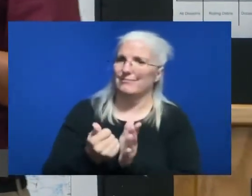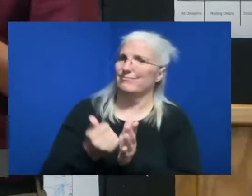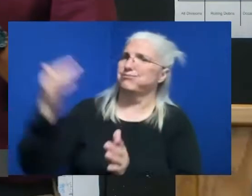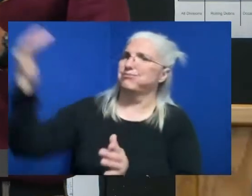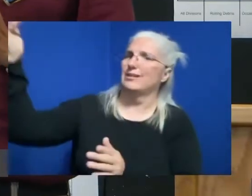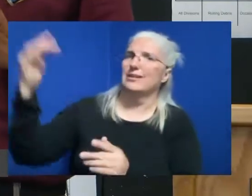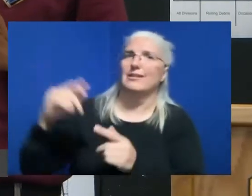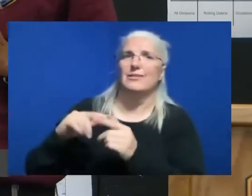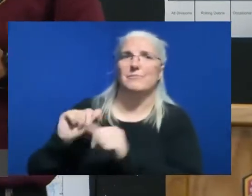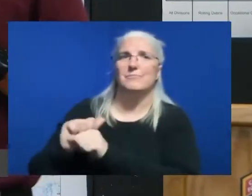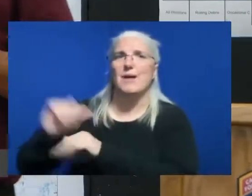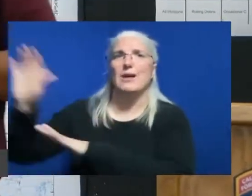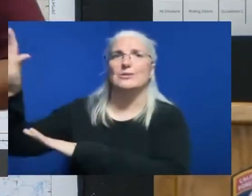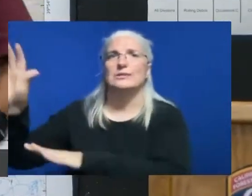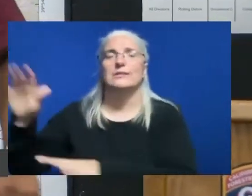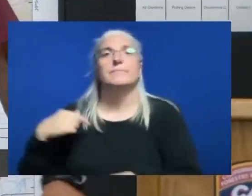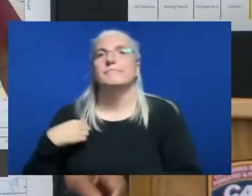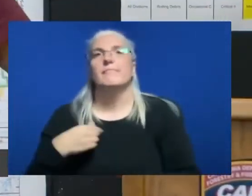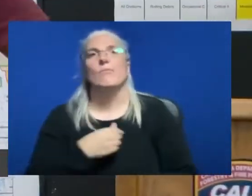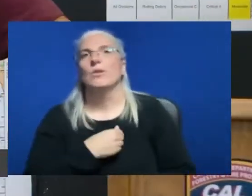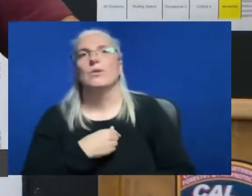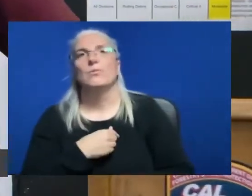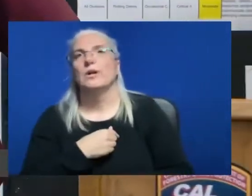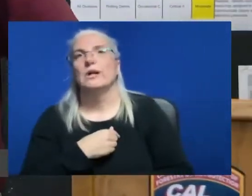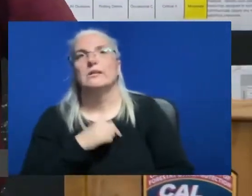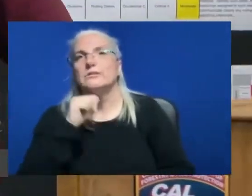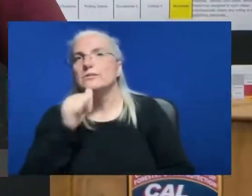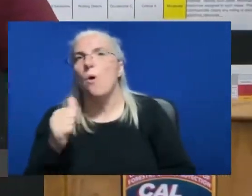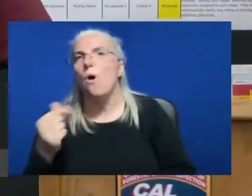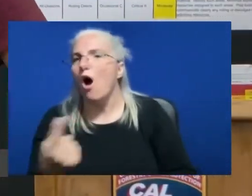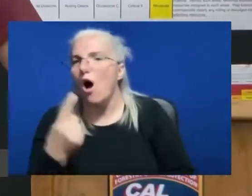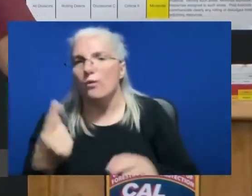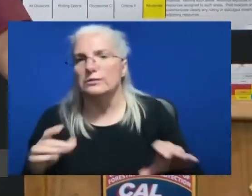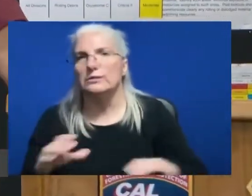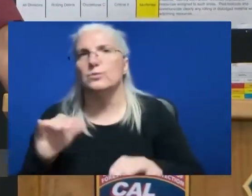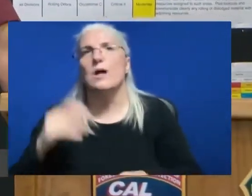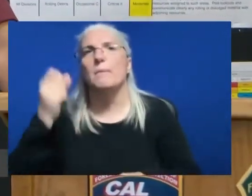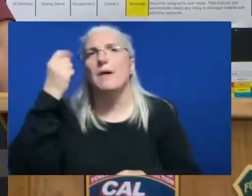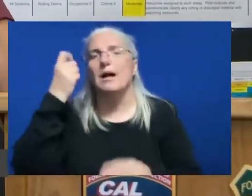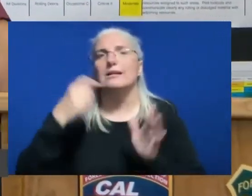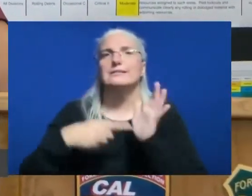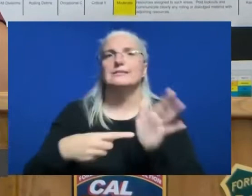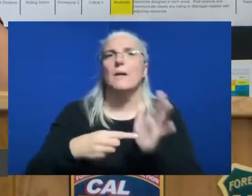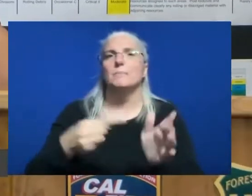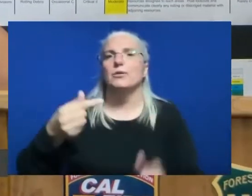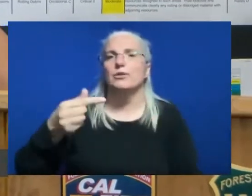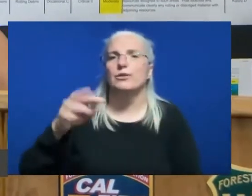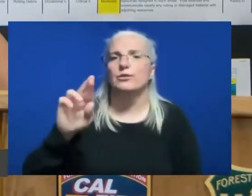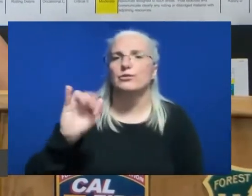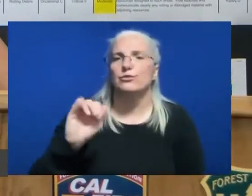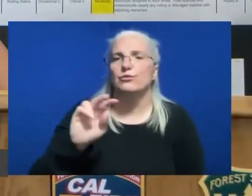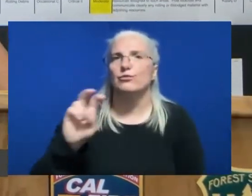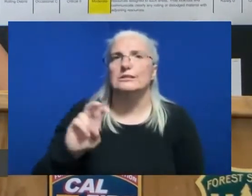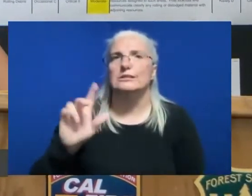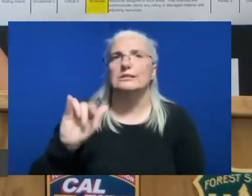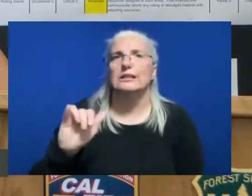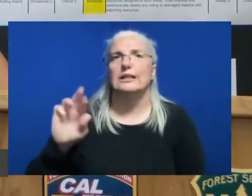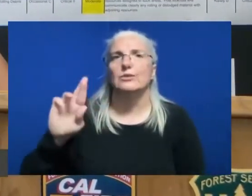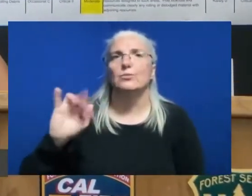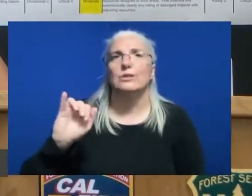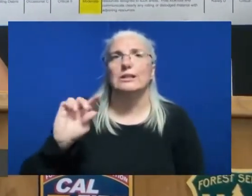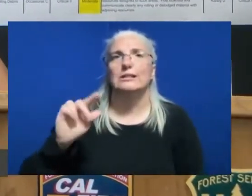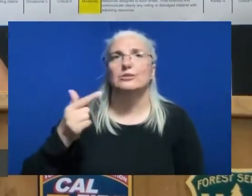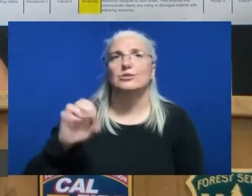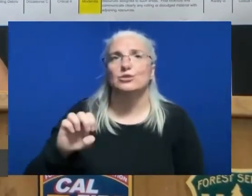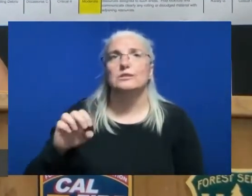down. But every now and then when we're working in an area where the hillside is way too steep that we cannot safely engage firefighters